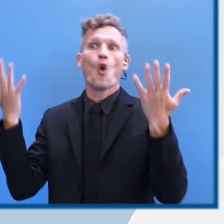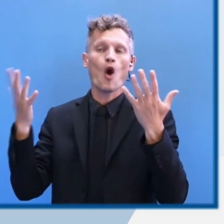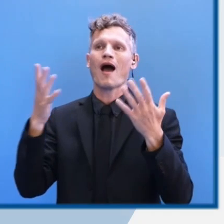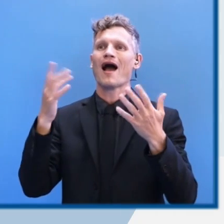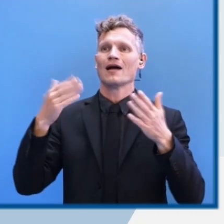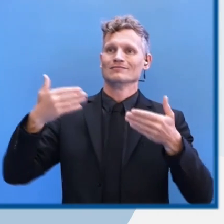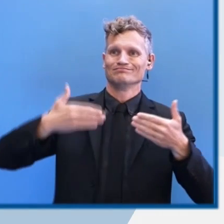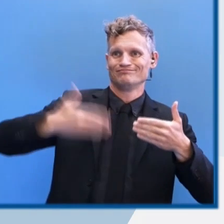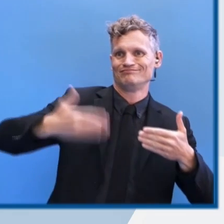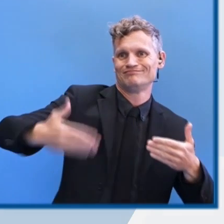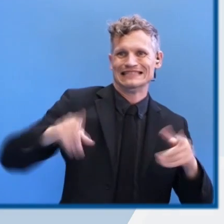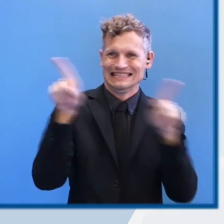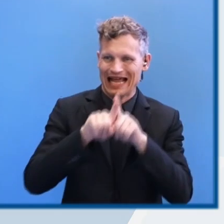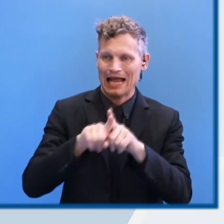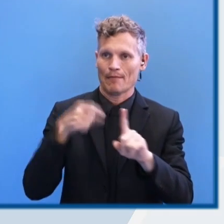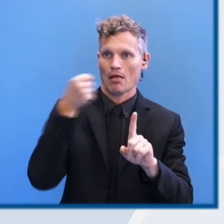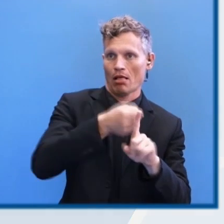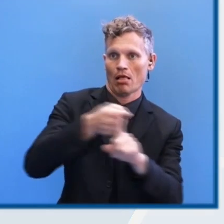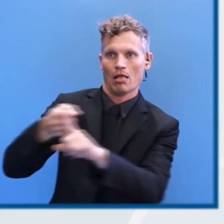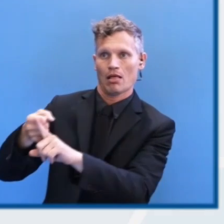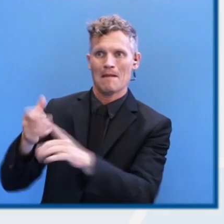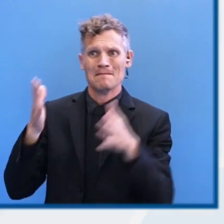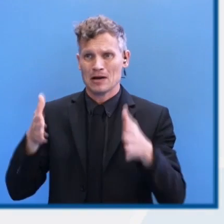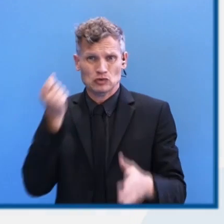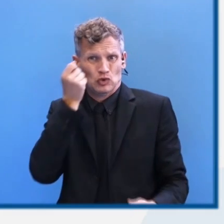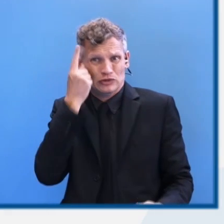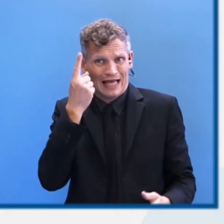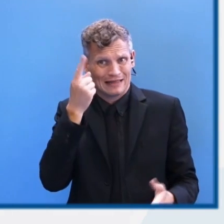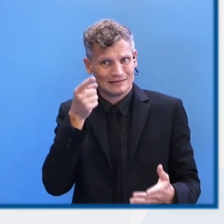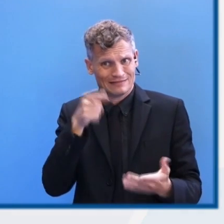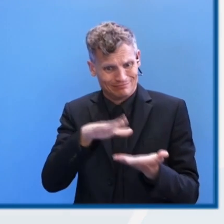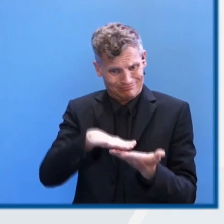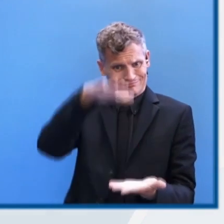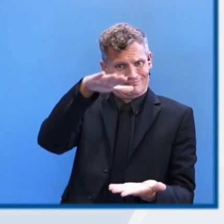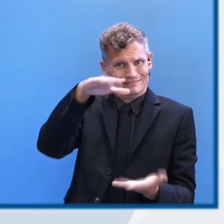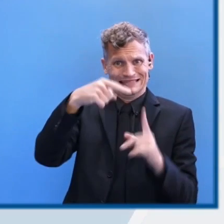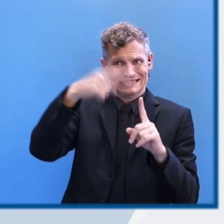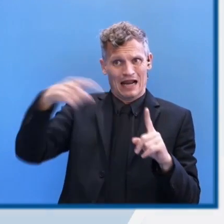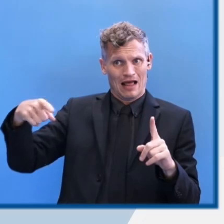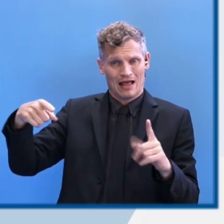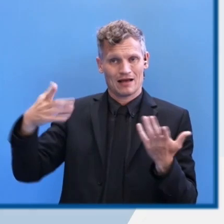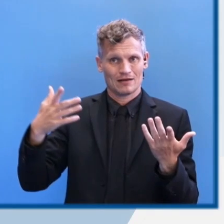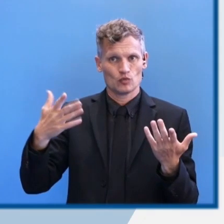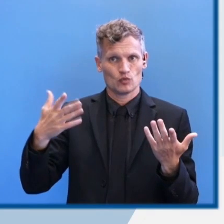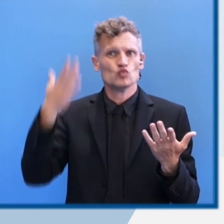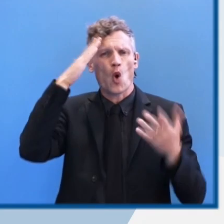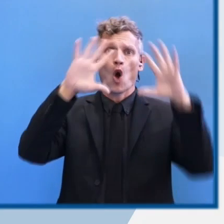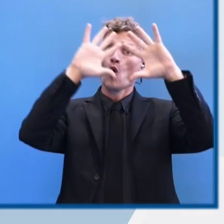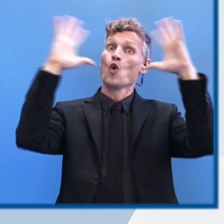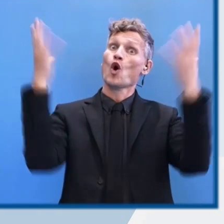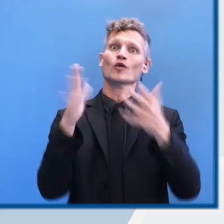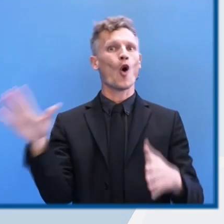Sometimes because, let's face it, the amount of science in the world, scientists are not equally distributed on the face of the planet.